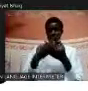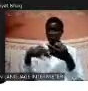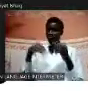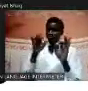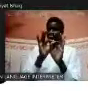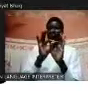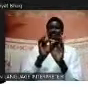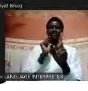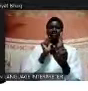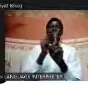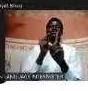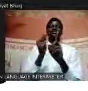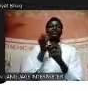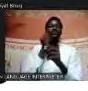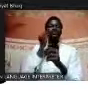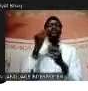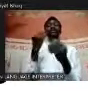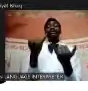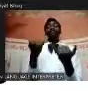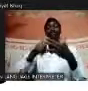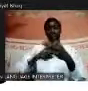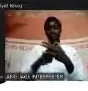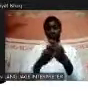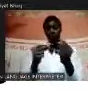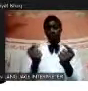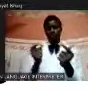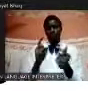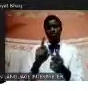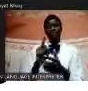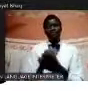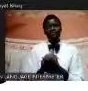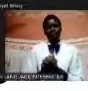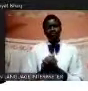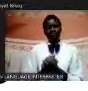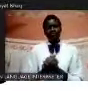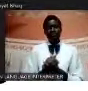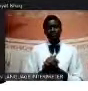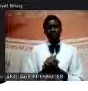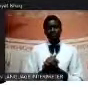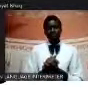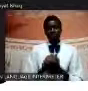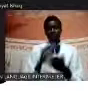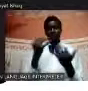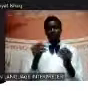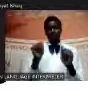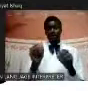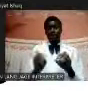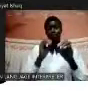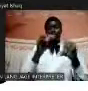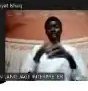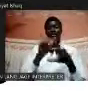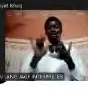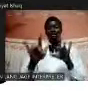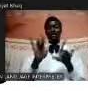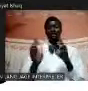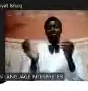Okay, so let's do a quick one. You can put this in the chat box, and I give you only 1